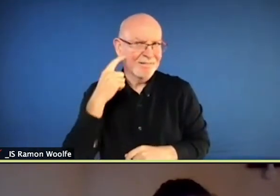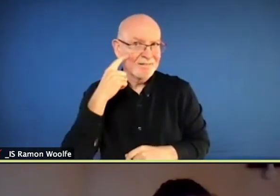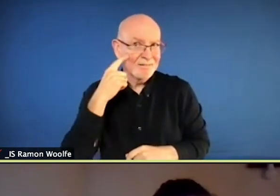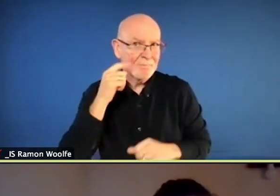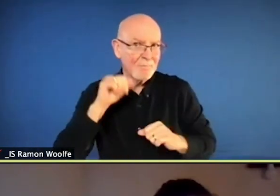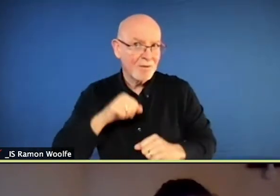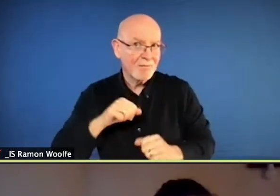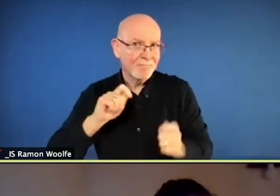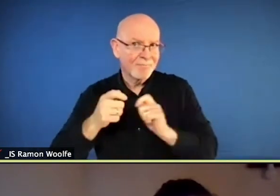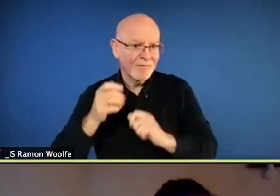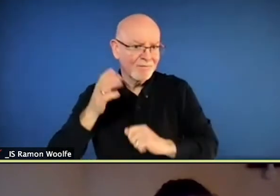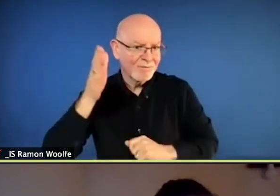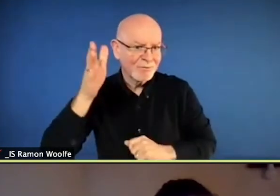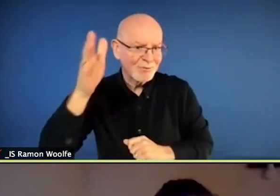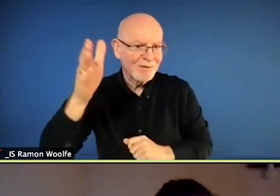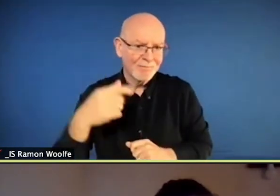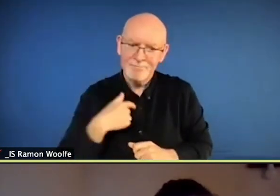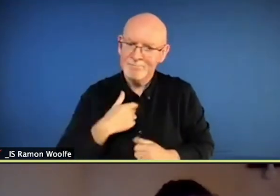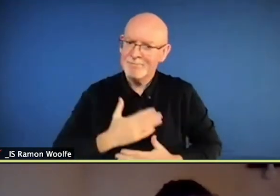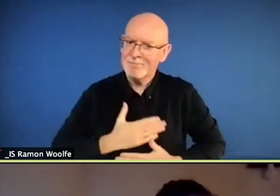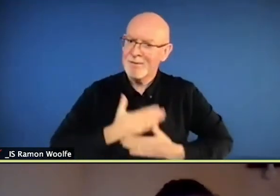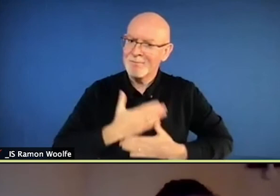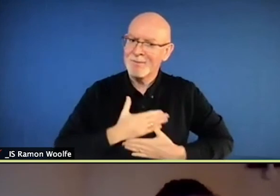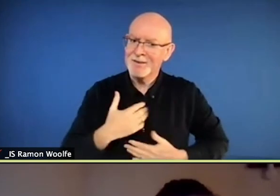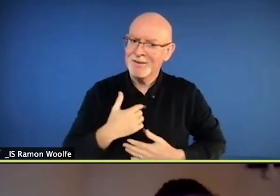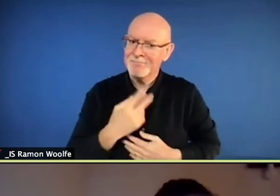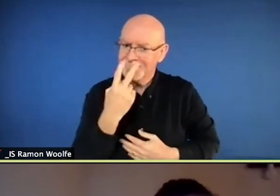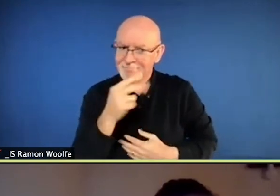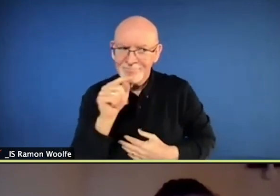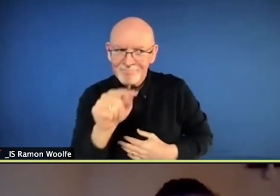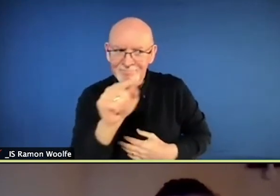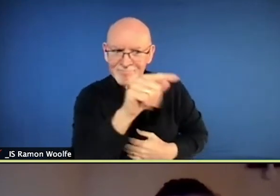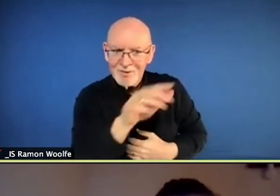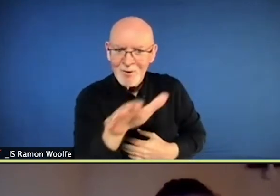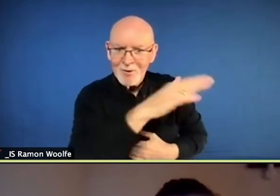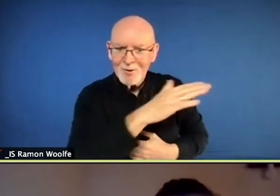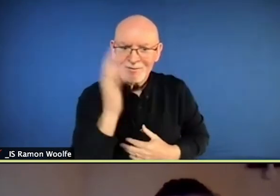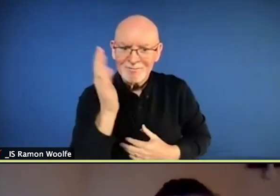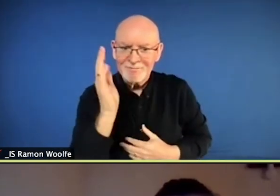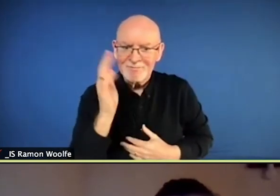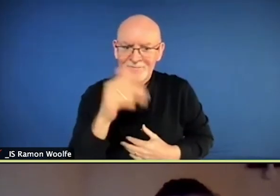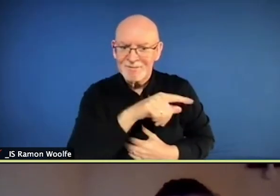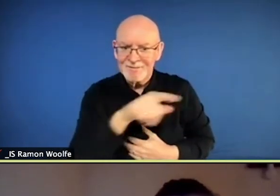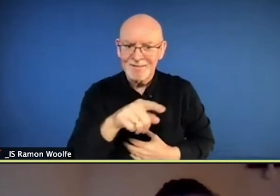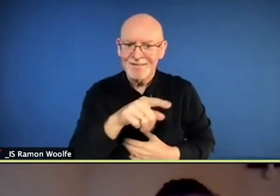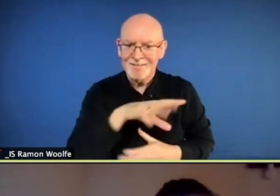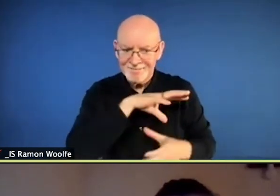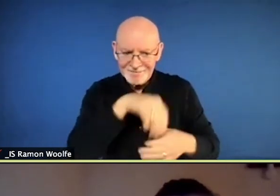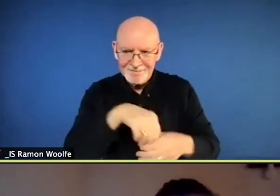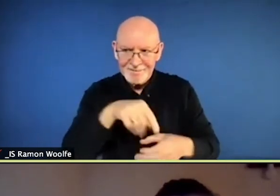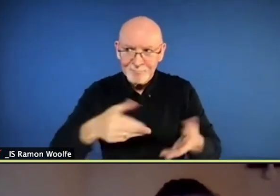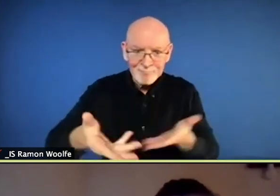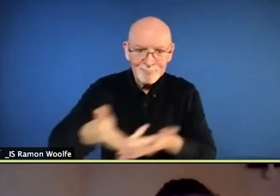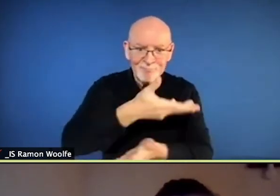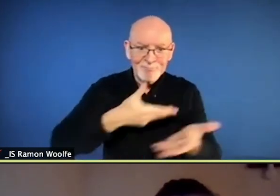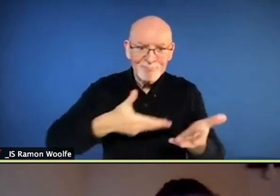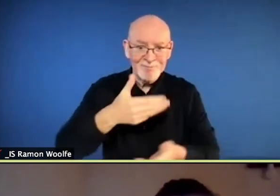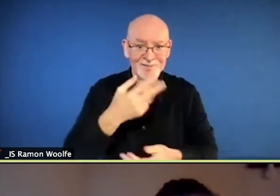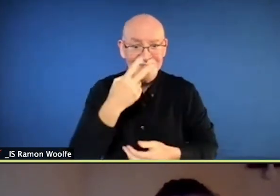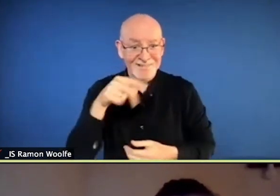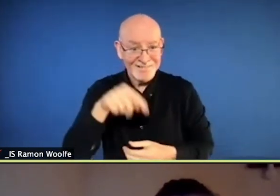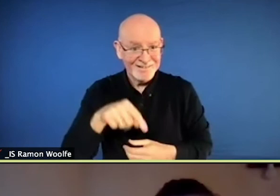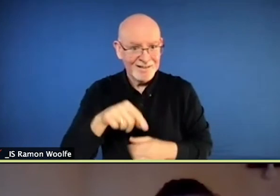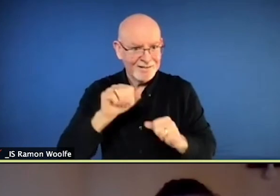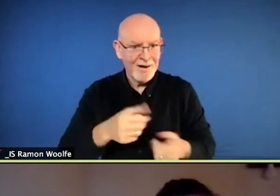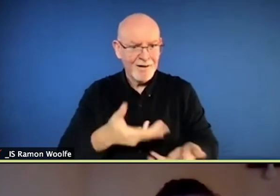this discussion, because it will actually give me more understanding, and it will actually give me time now again to